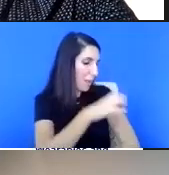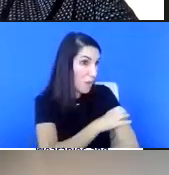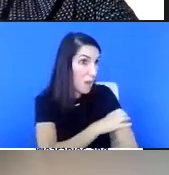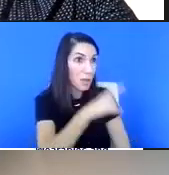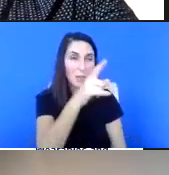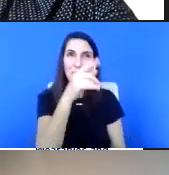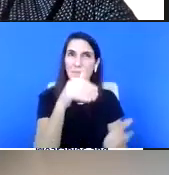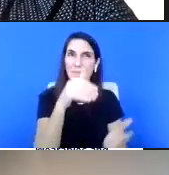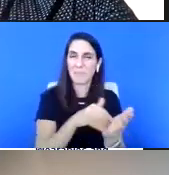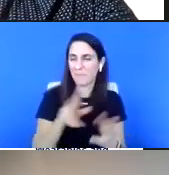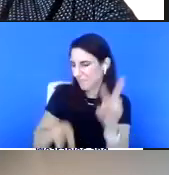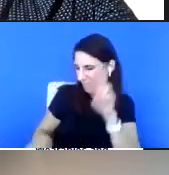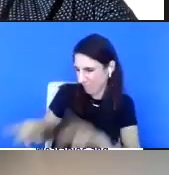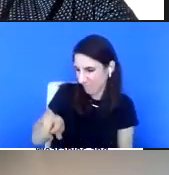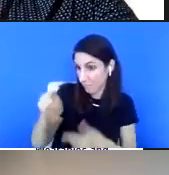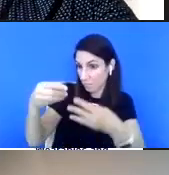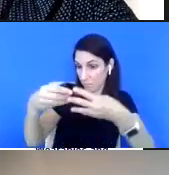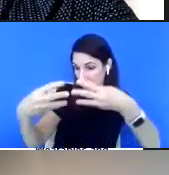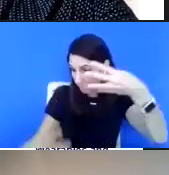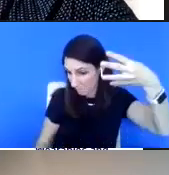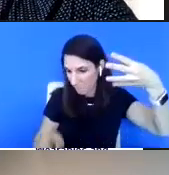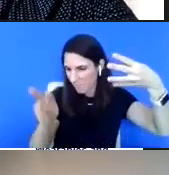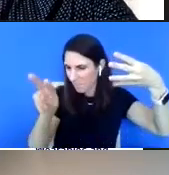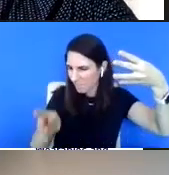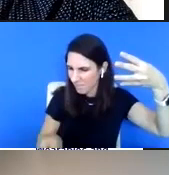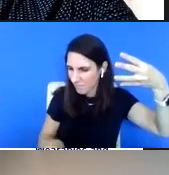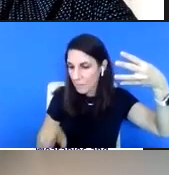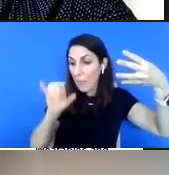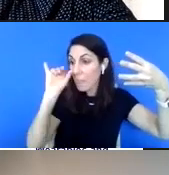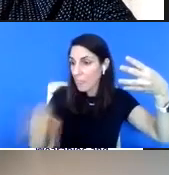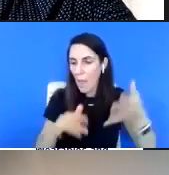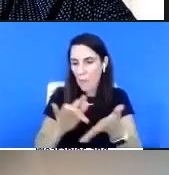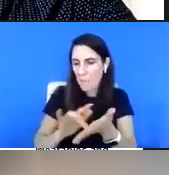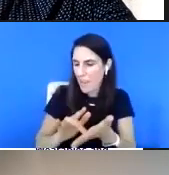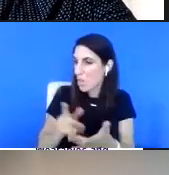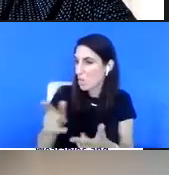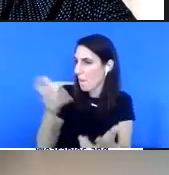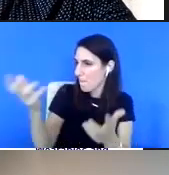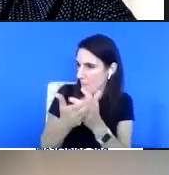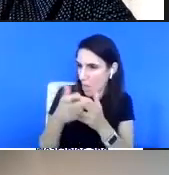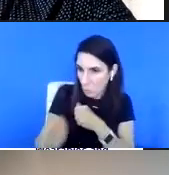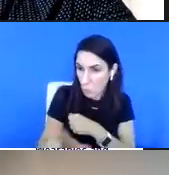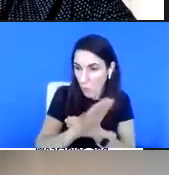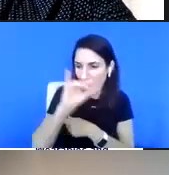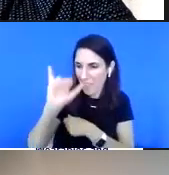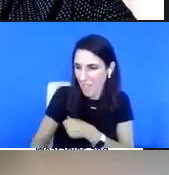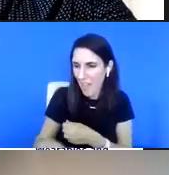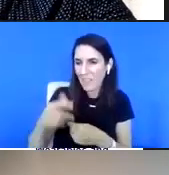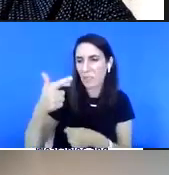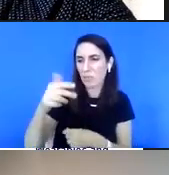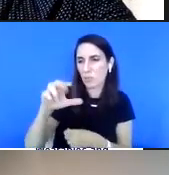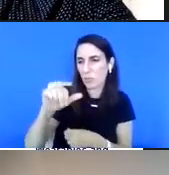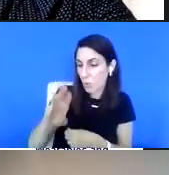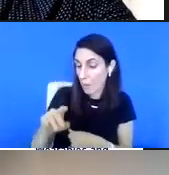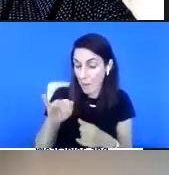say, okay, this is the medicine that should work for you and at this dosage. And if they could figure all that out, like they do at